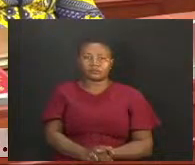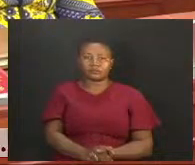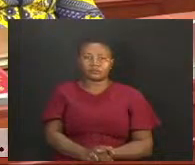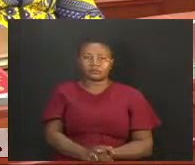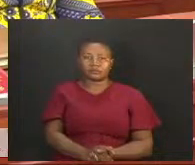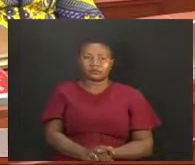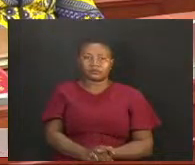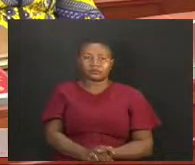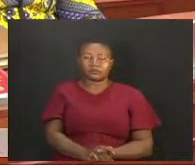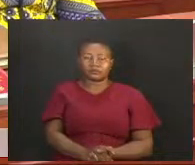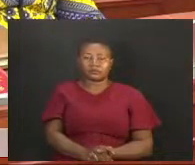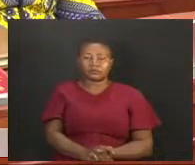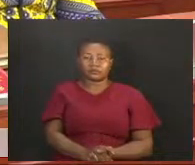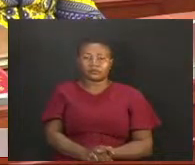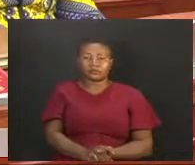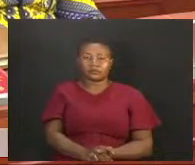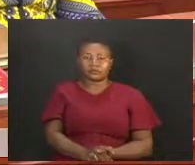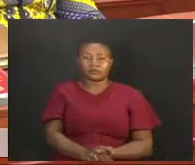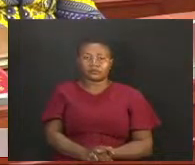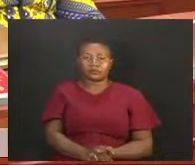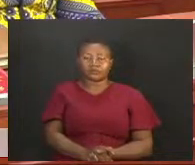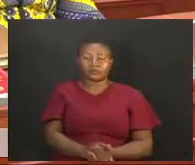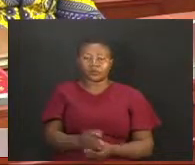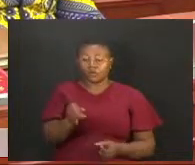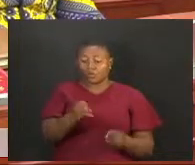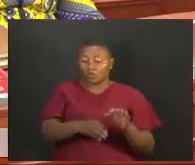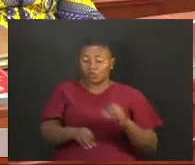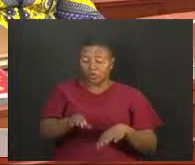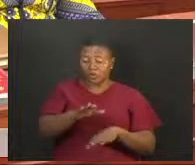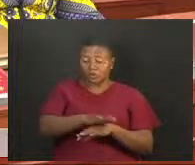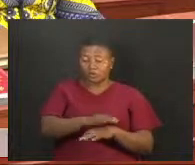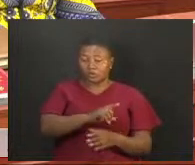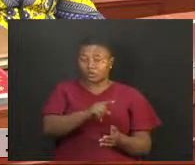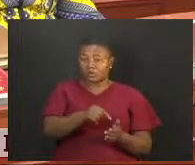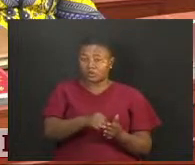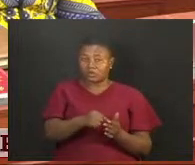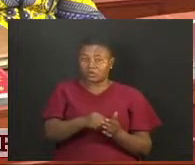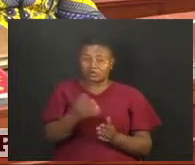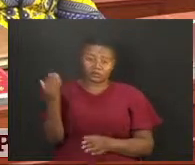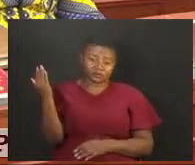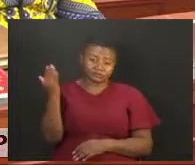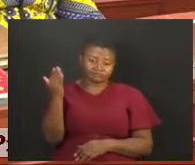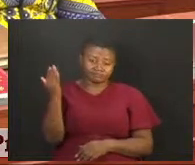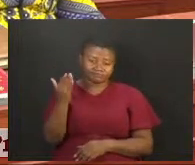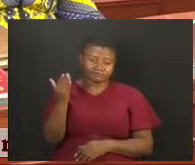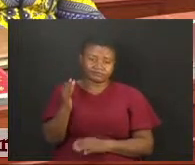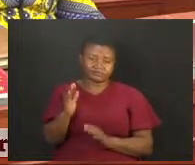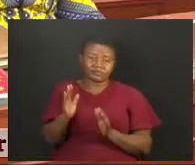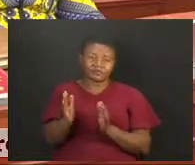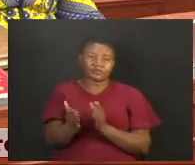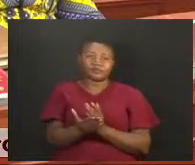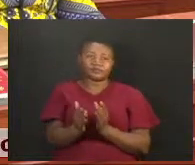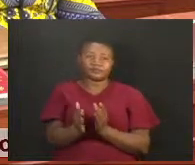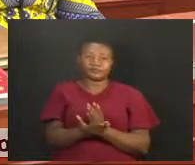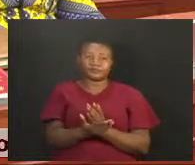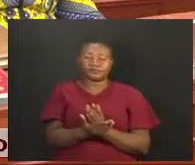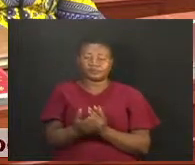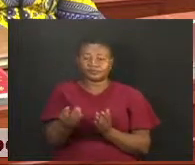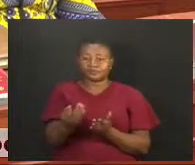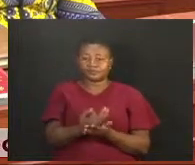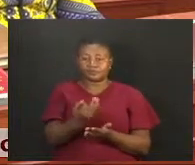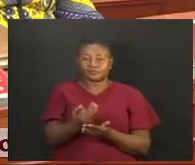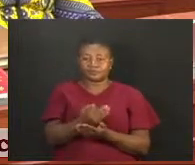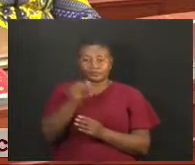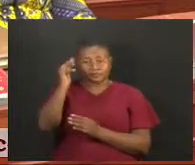in commenting on this statement by the Finance